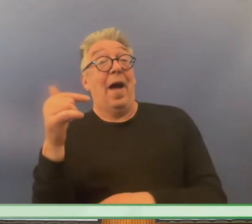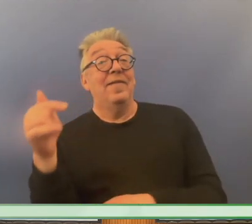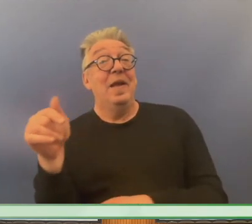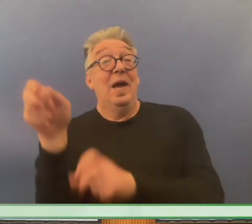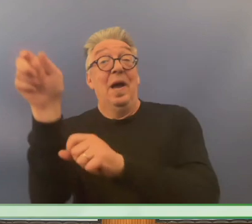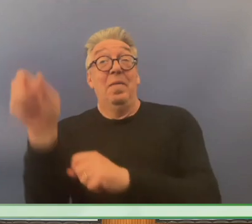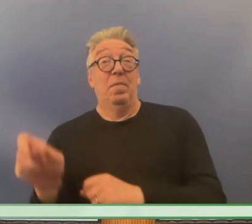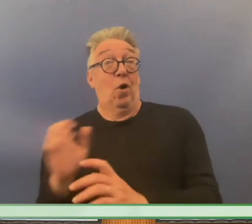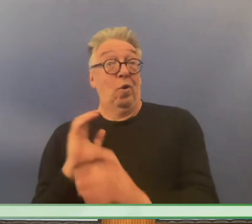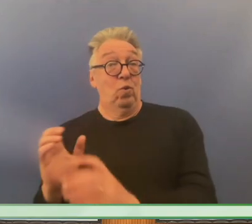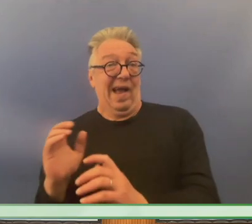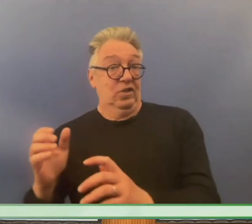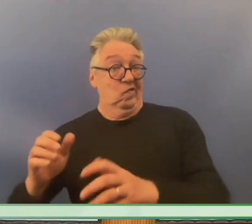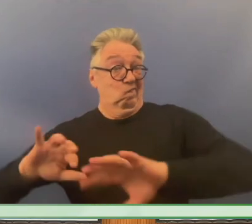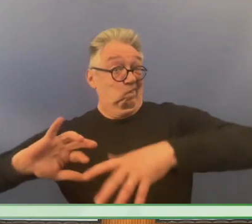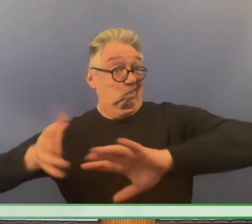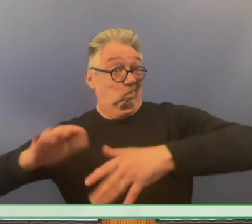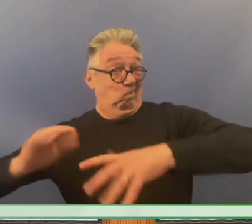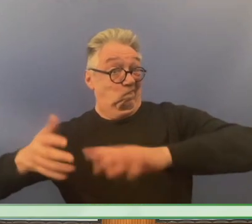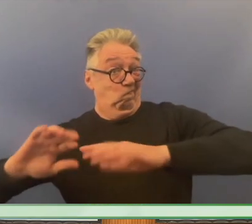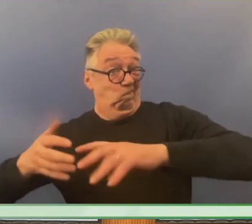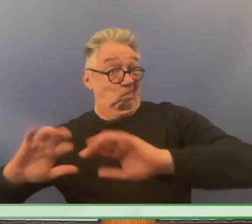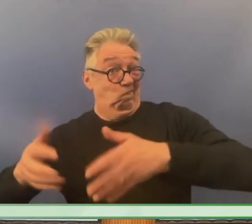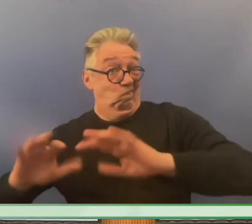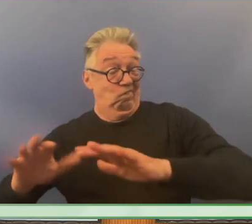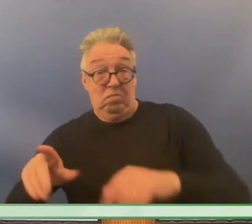communicative as our